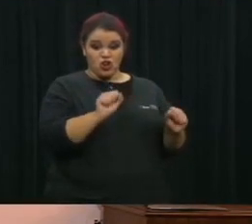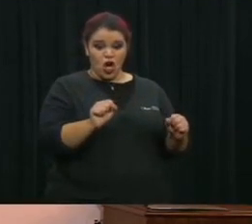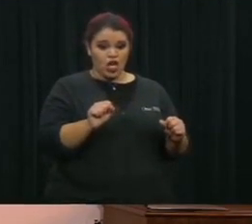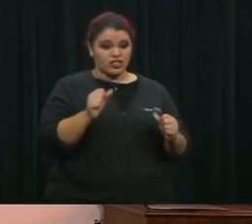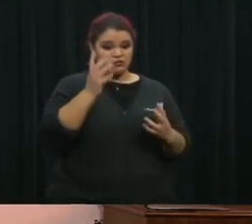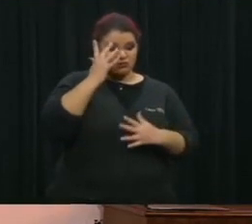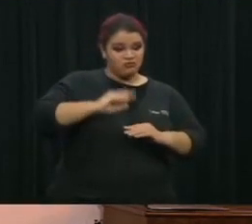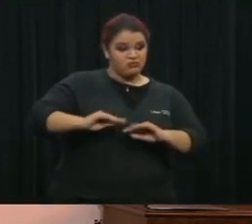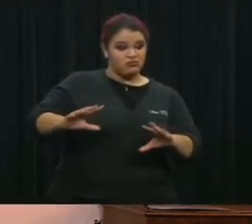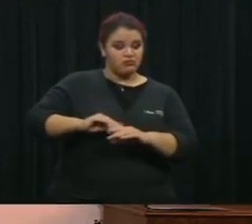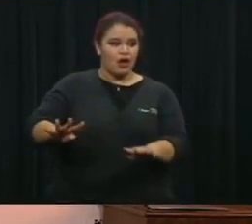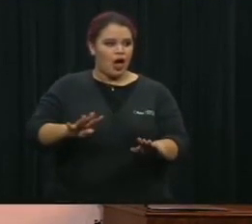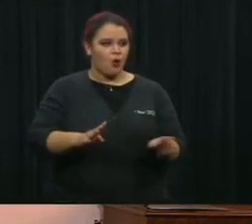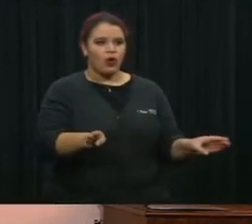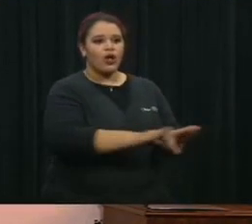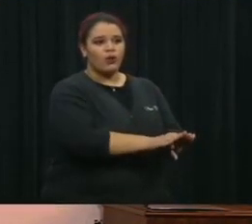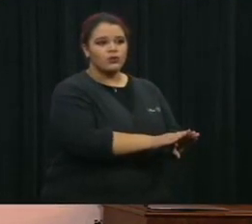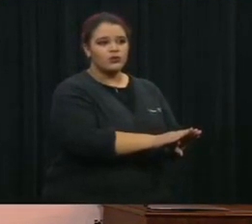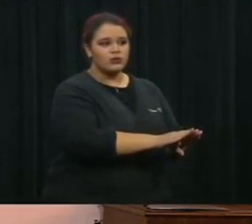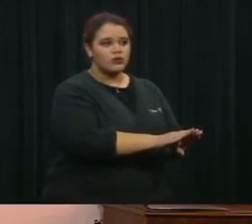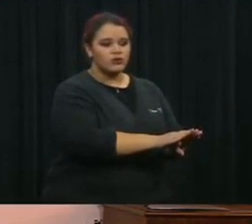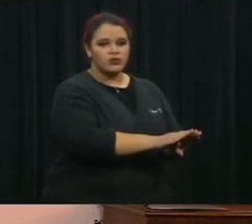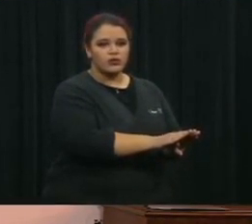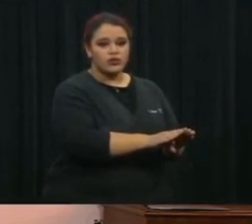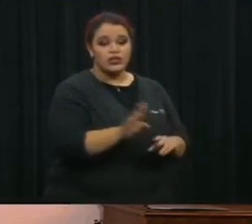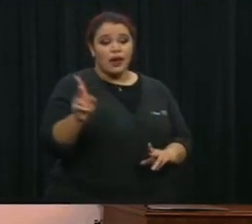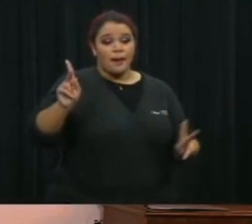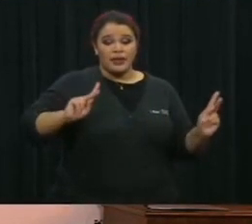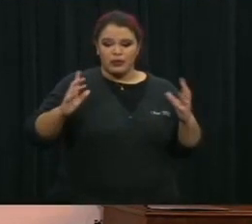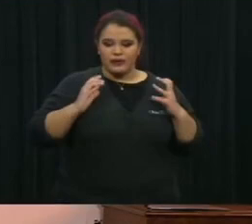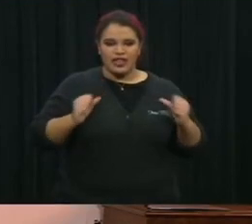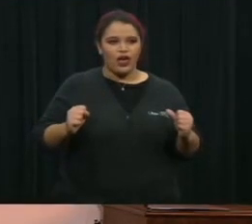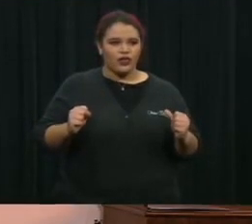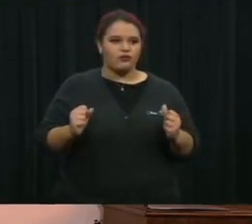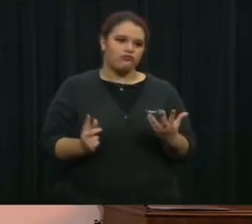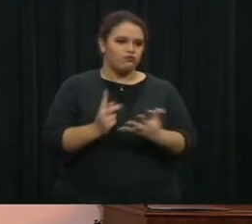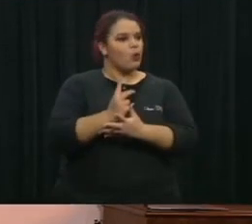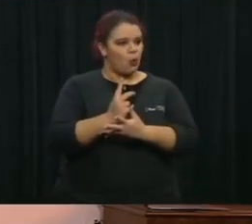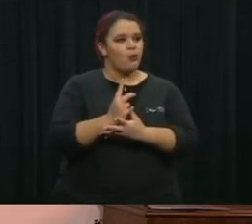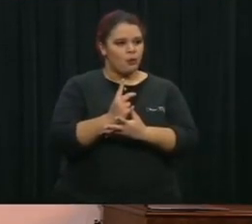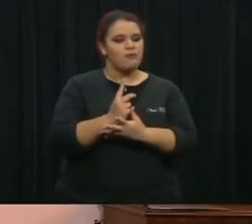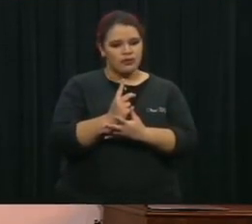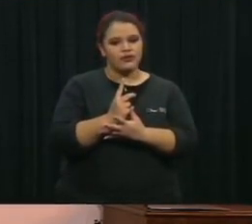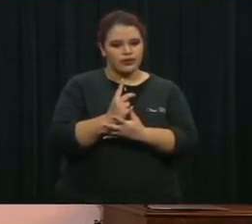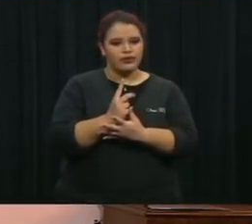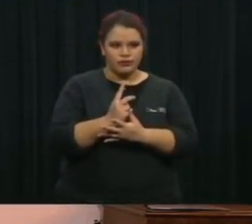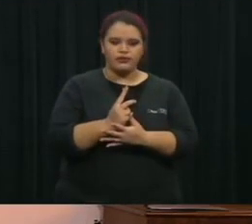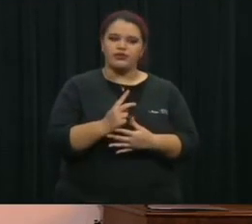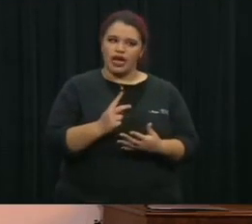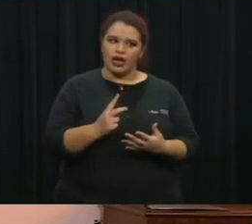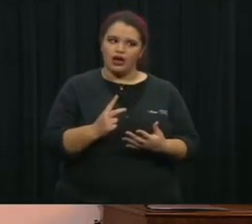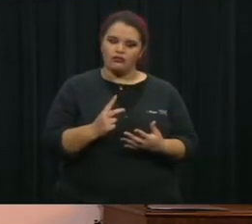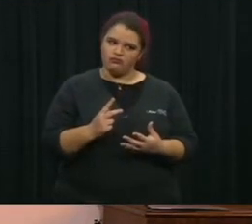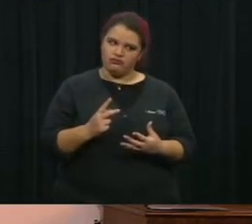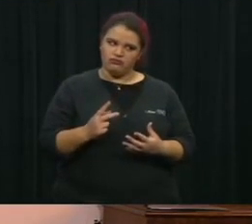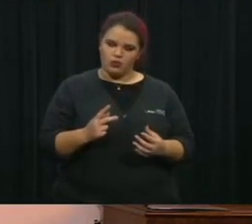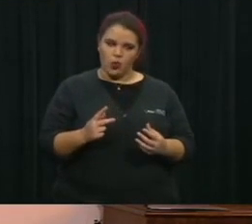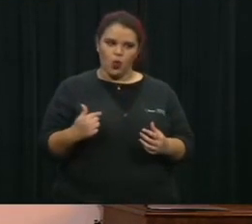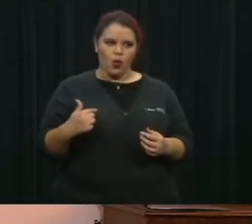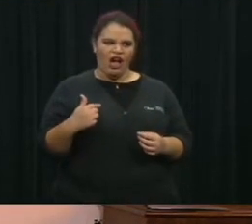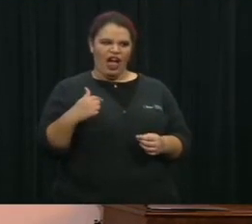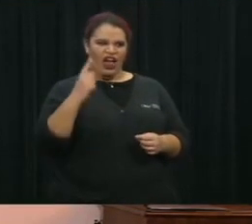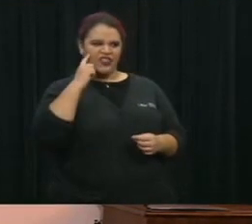the safety of the public has to come first. There's a way we can do this, but we have to do it.